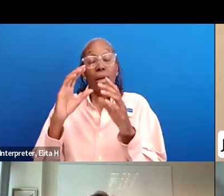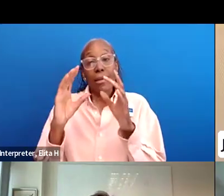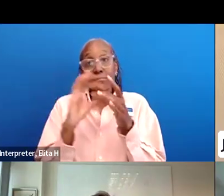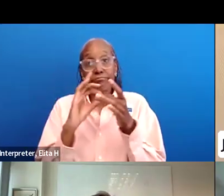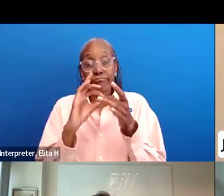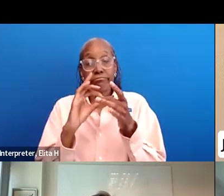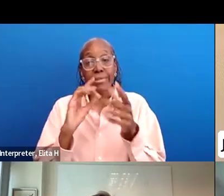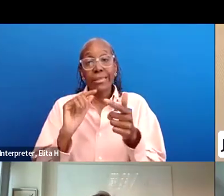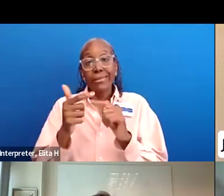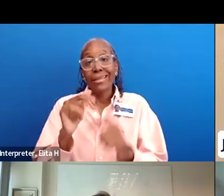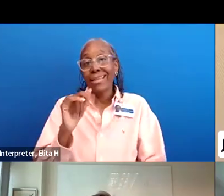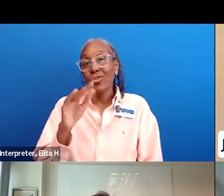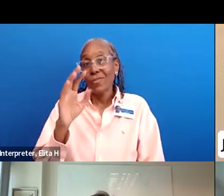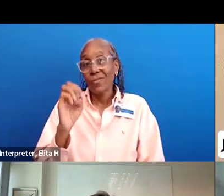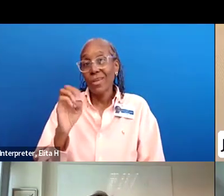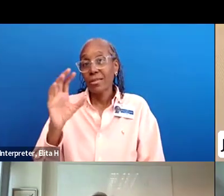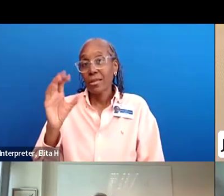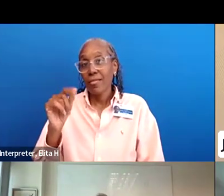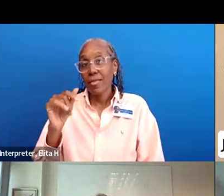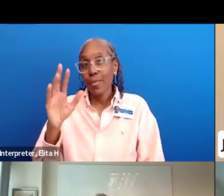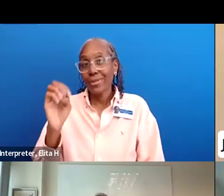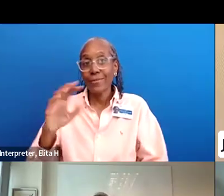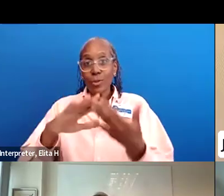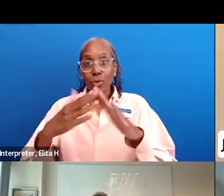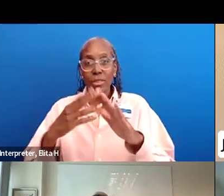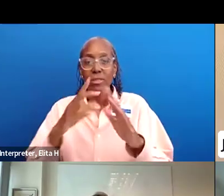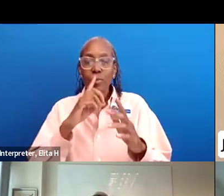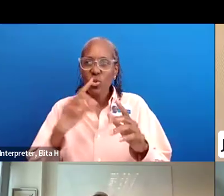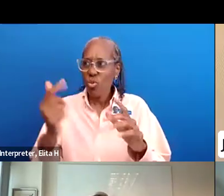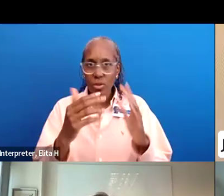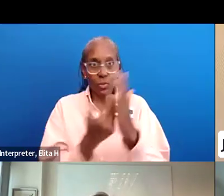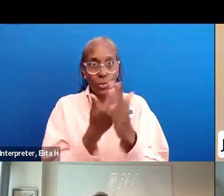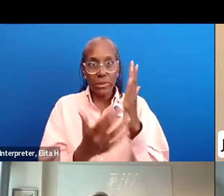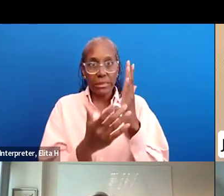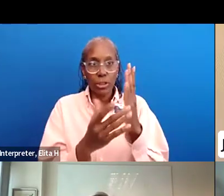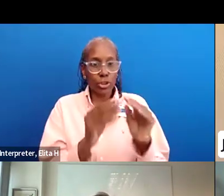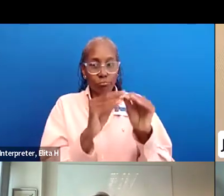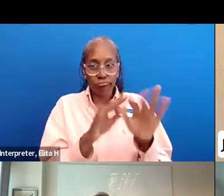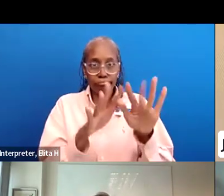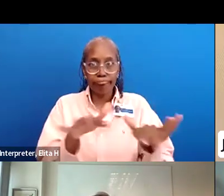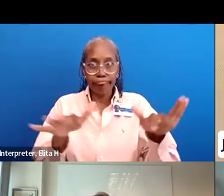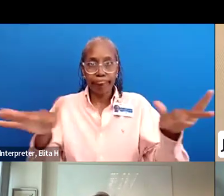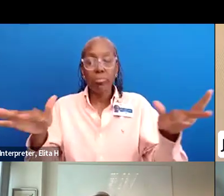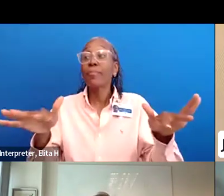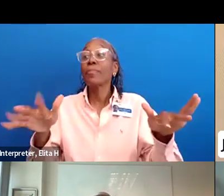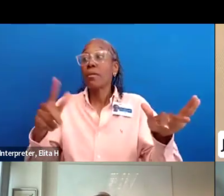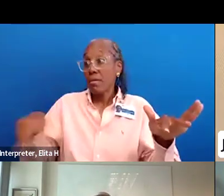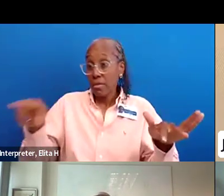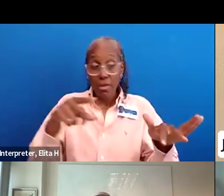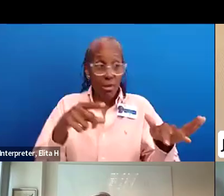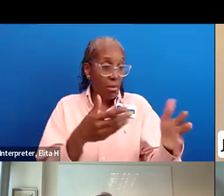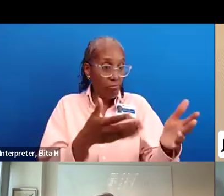is an organization that's working to ensure that when all these new technologies are becoming available, that they will